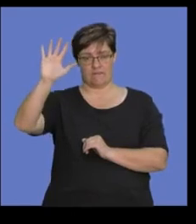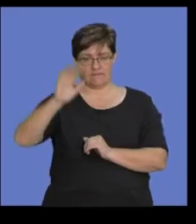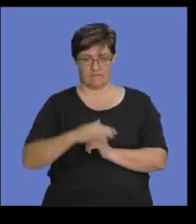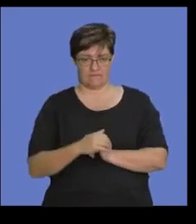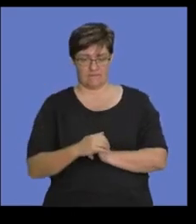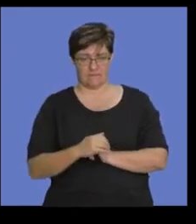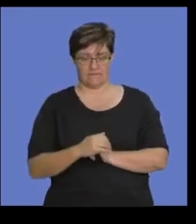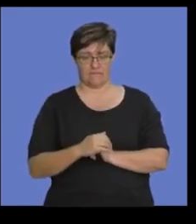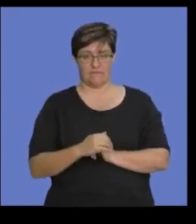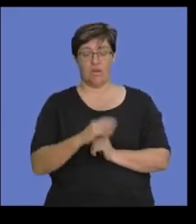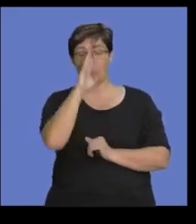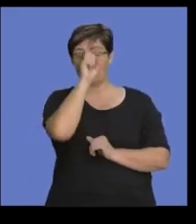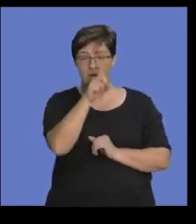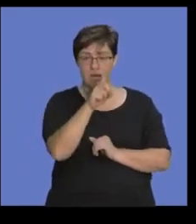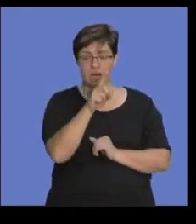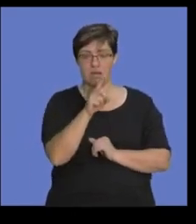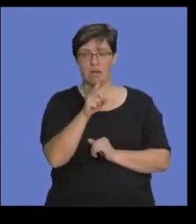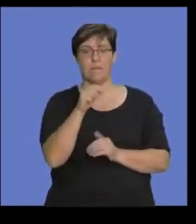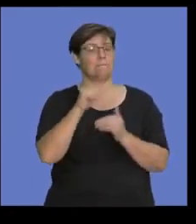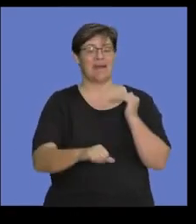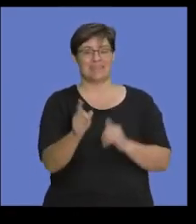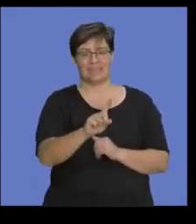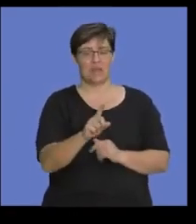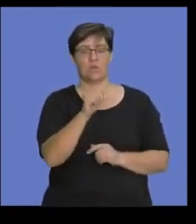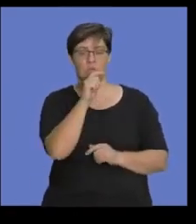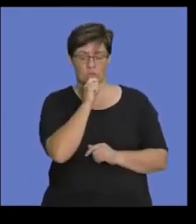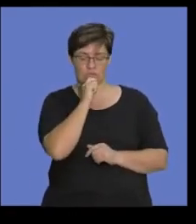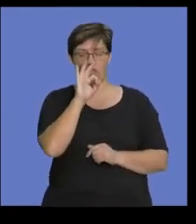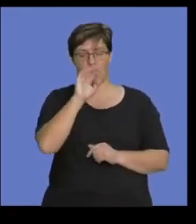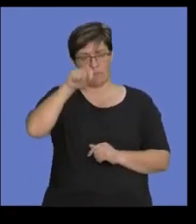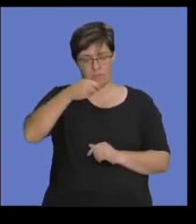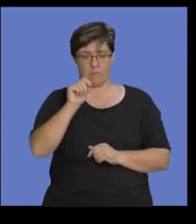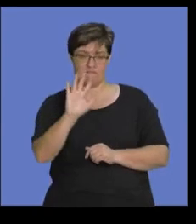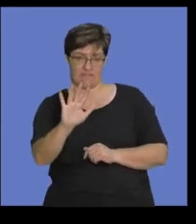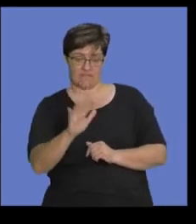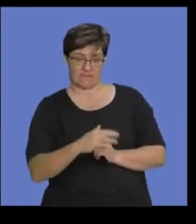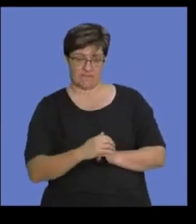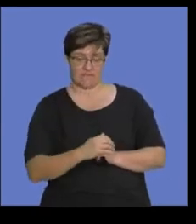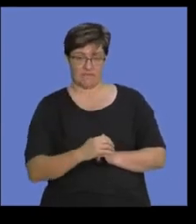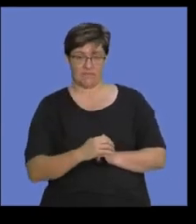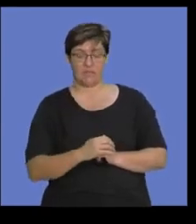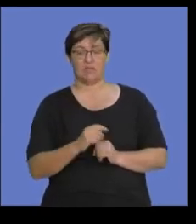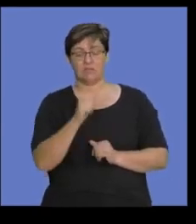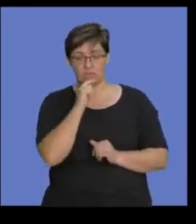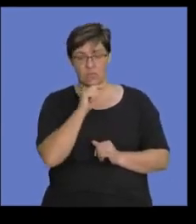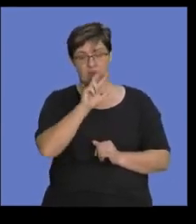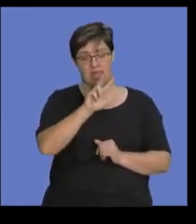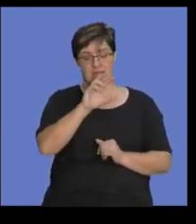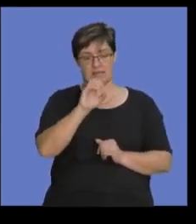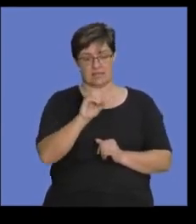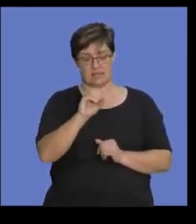3.5. Remember, please, you do not use the months here, you use the 0.5. So this is going to be